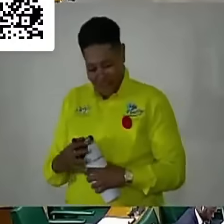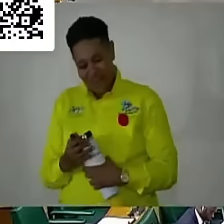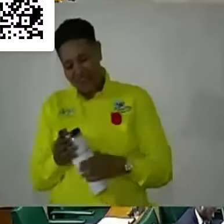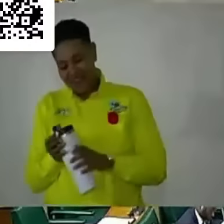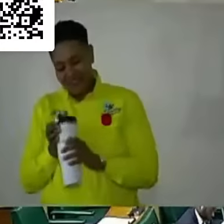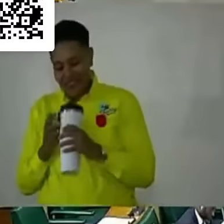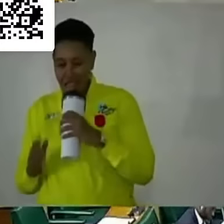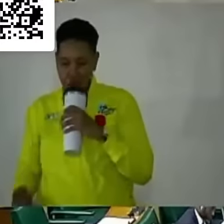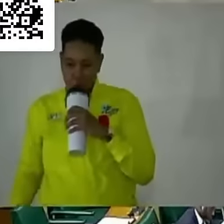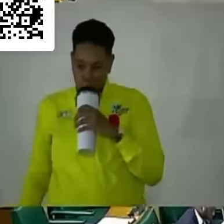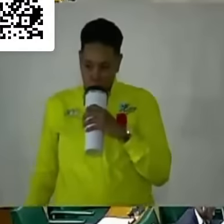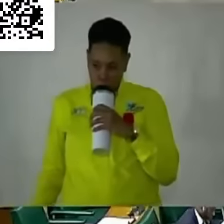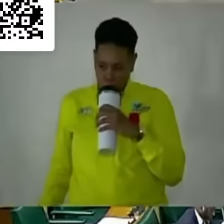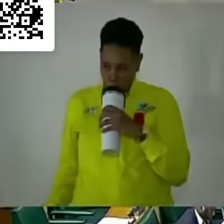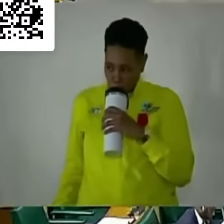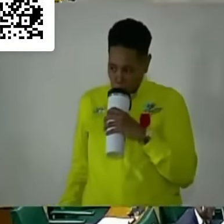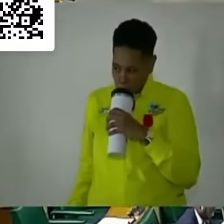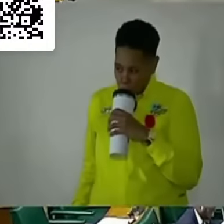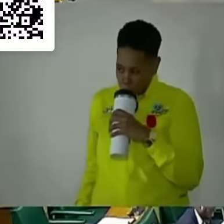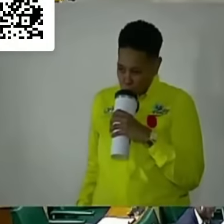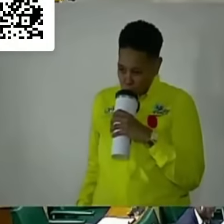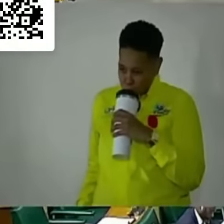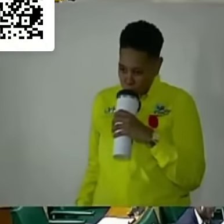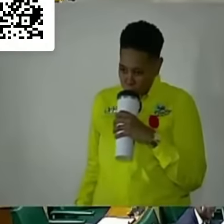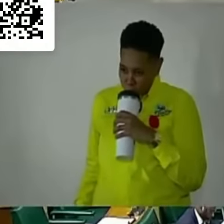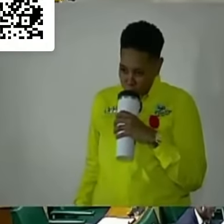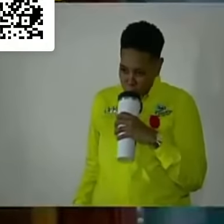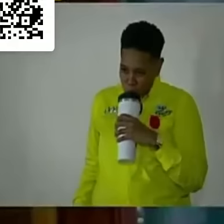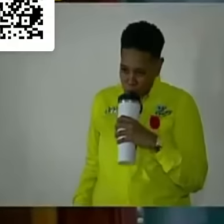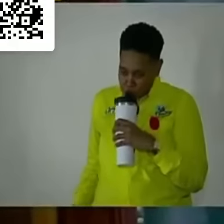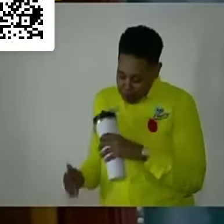I'm waiting to be recognized.